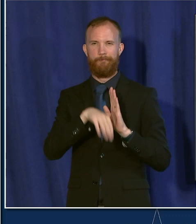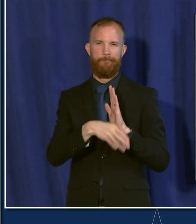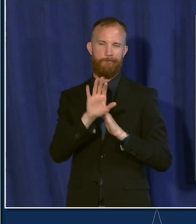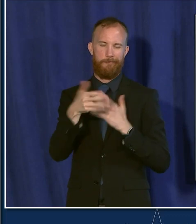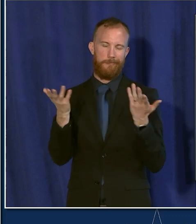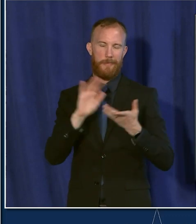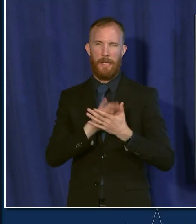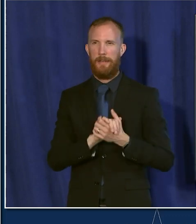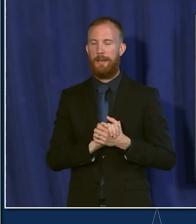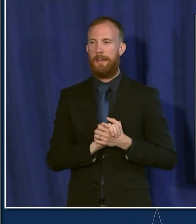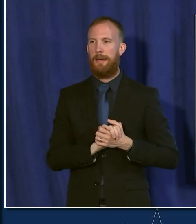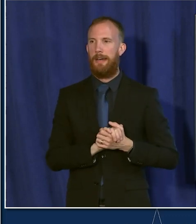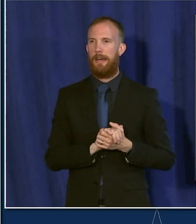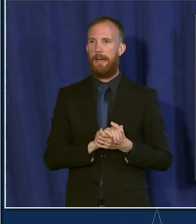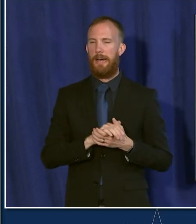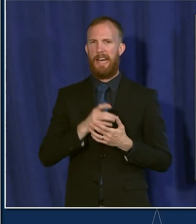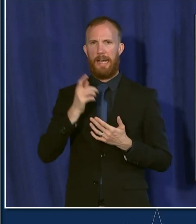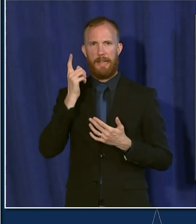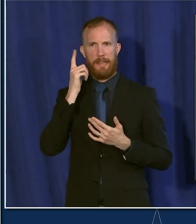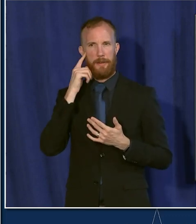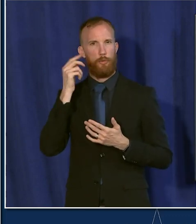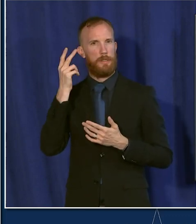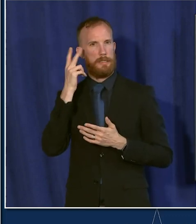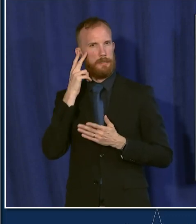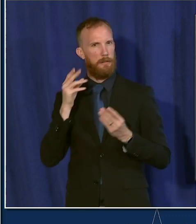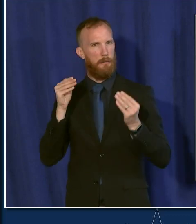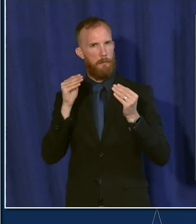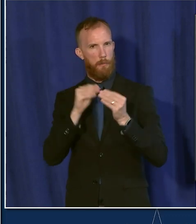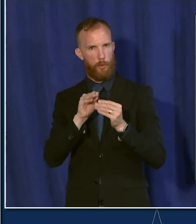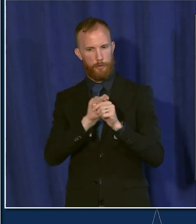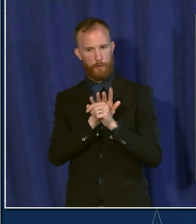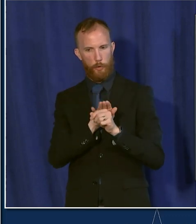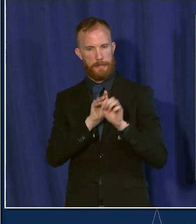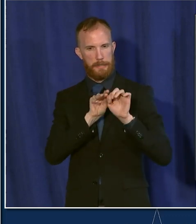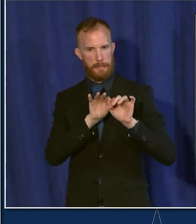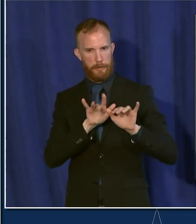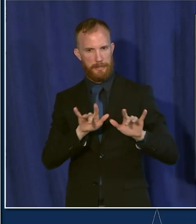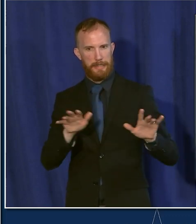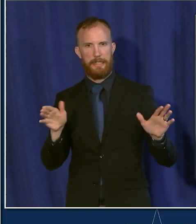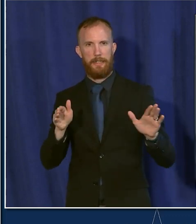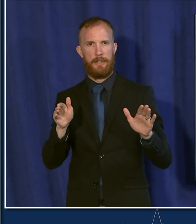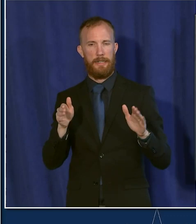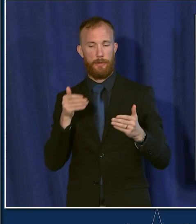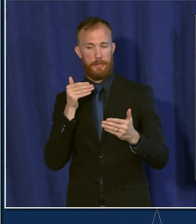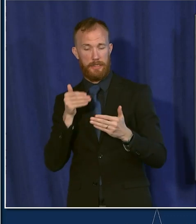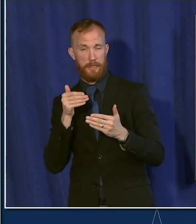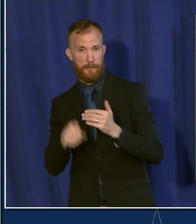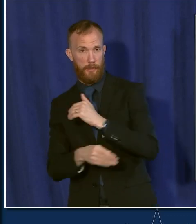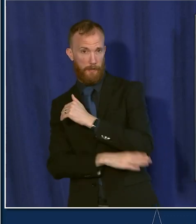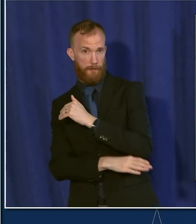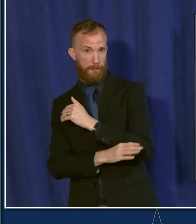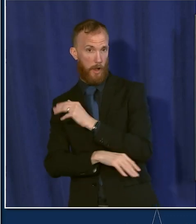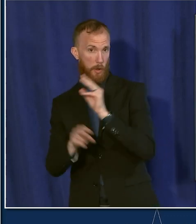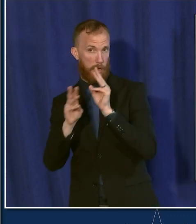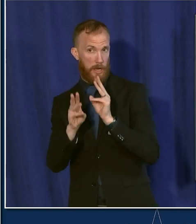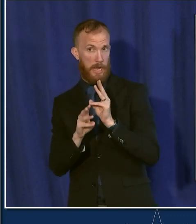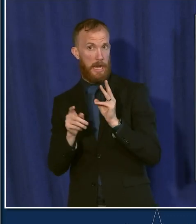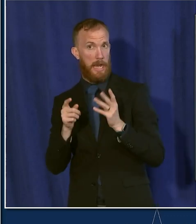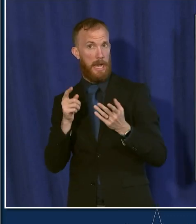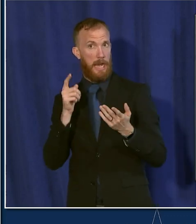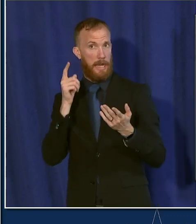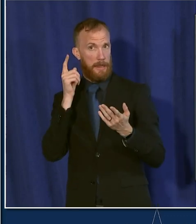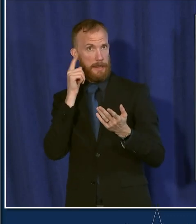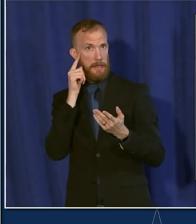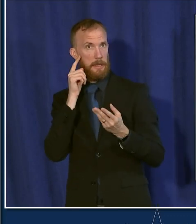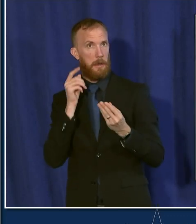I think, while we're on the rise here, and particularly as we head into the fall and winter, I think there is more appetite than there had been